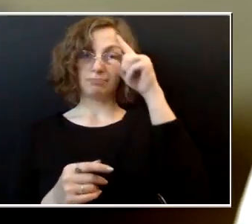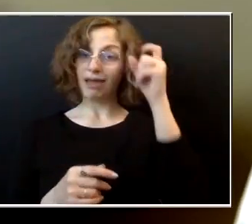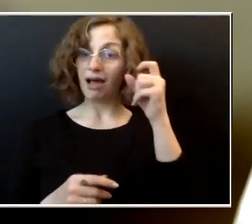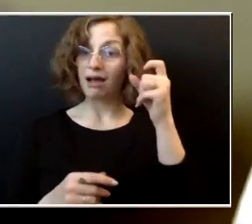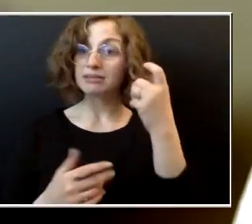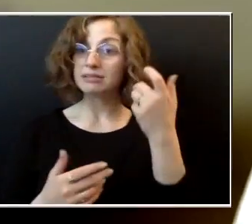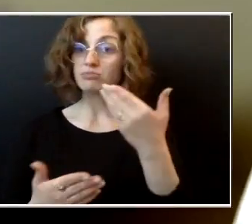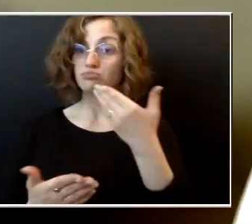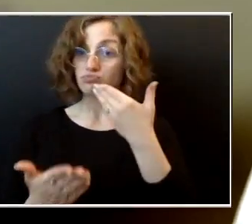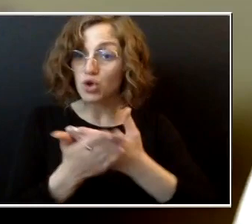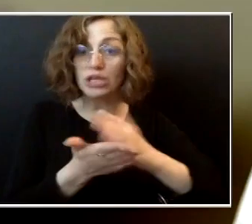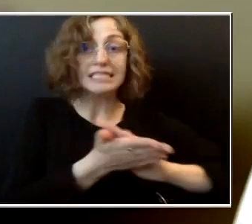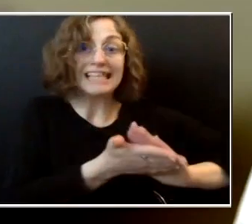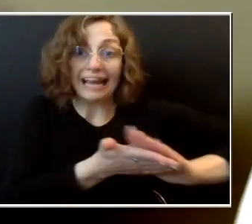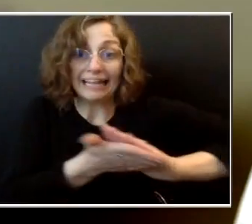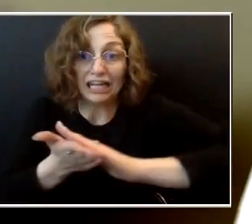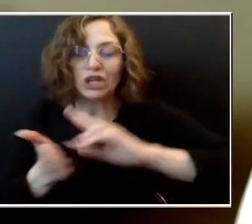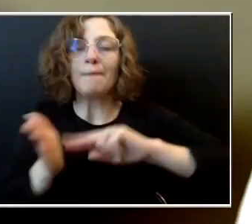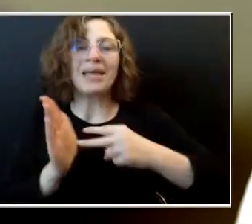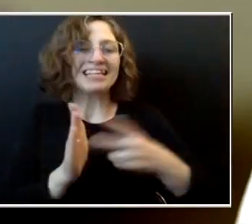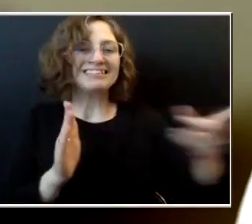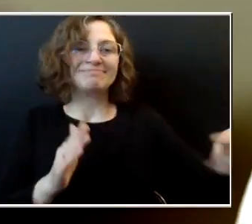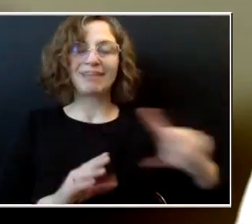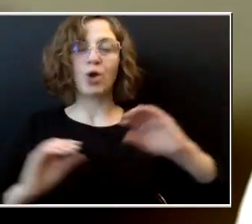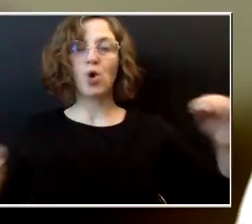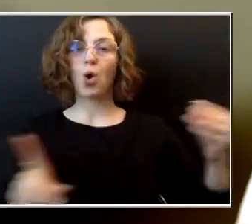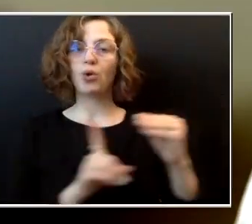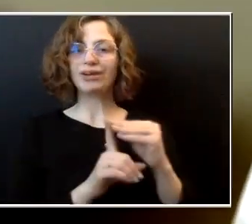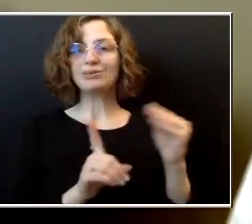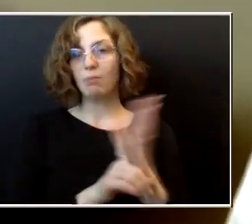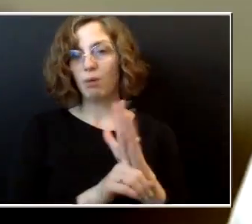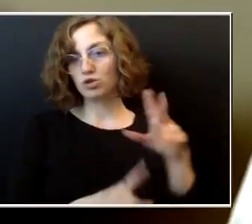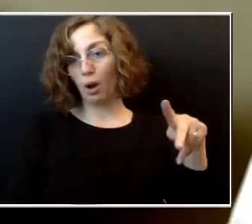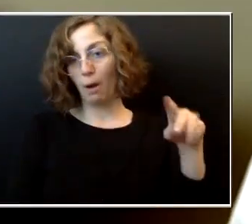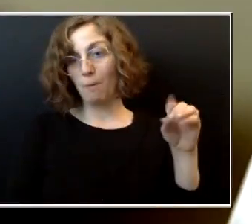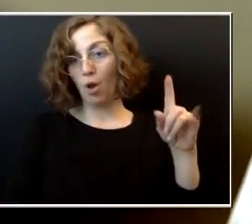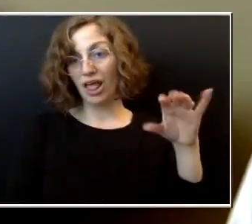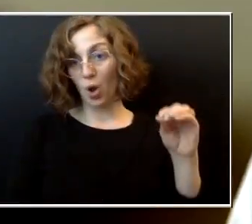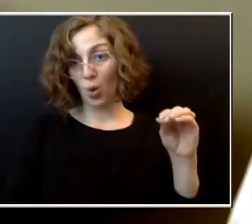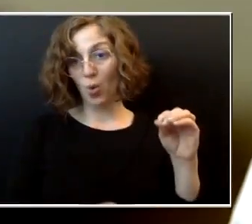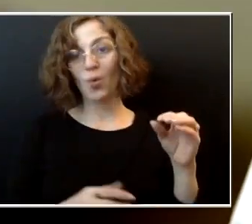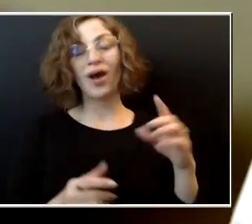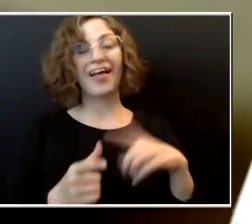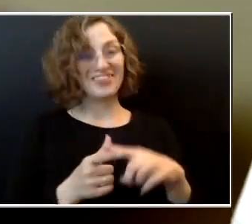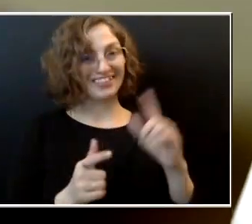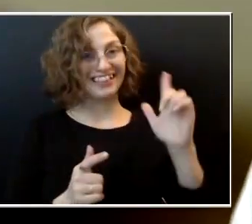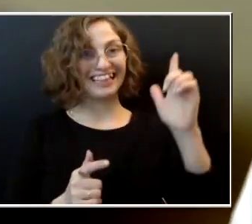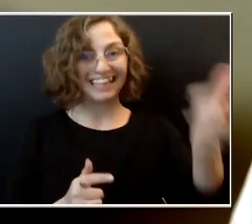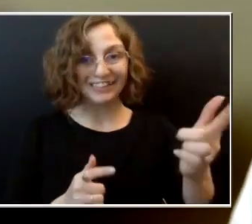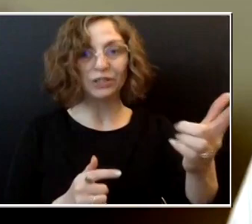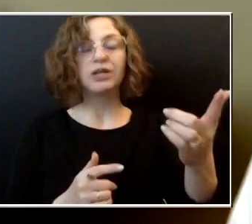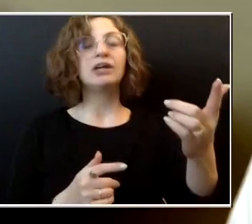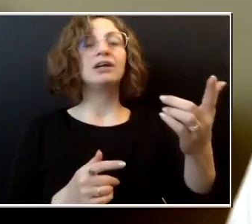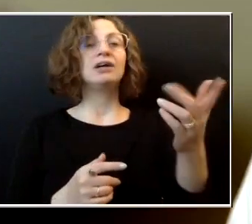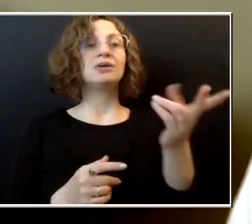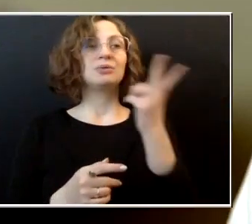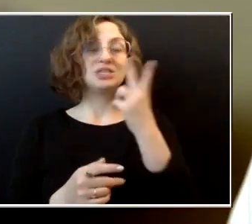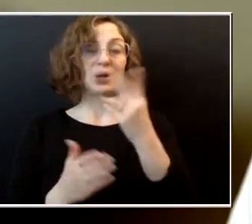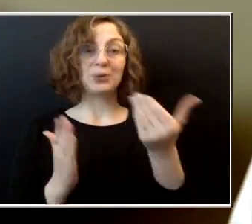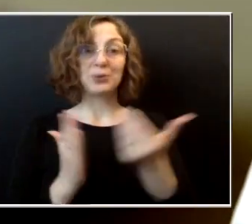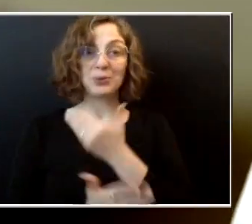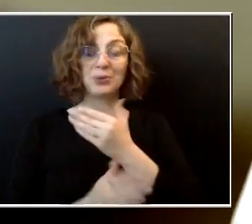so what you had later on, certainly Dr. Krenner, correct me if I'm wrong, is you had that new outbreak